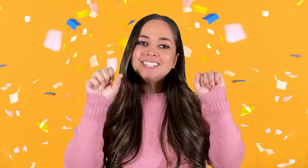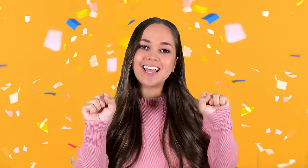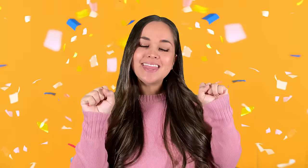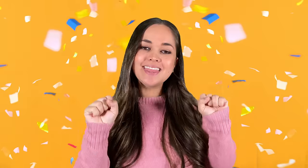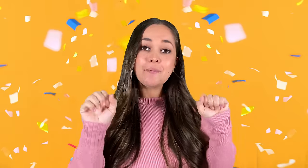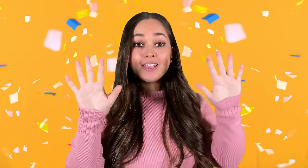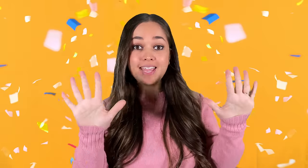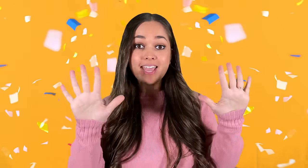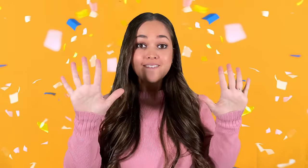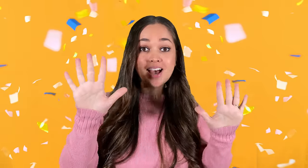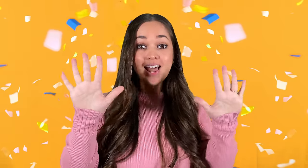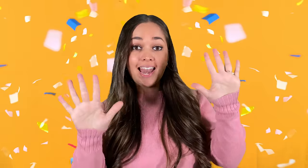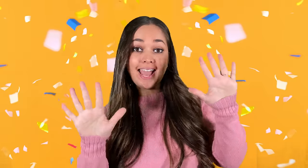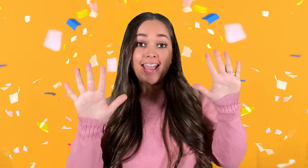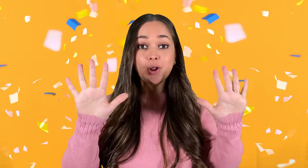Open, shut.